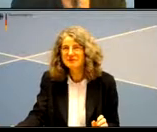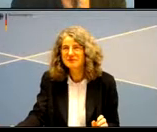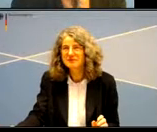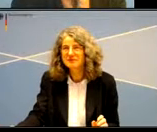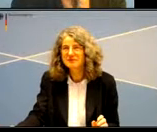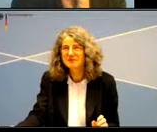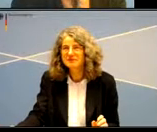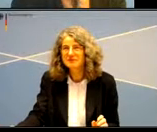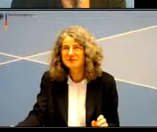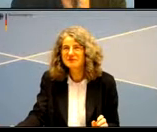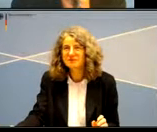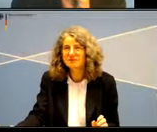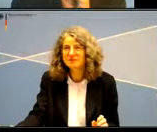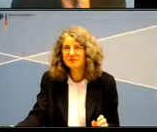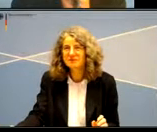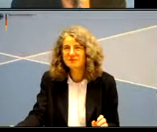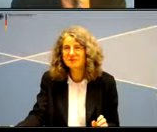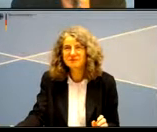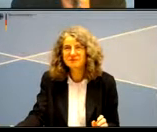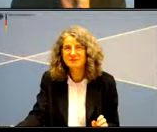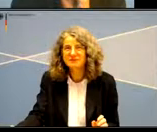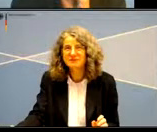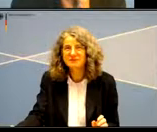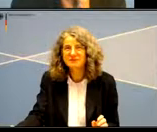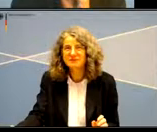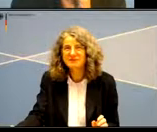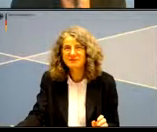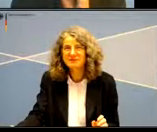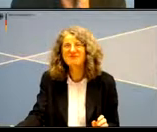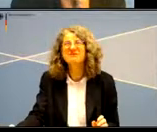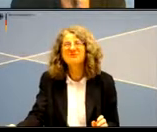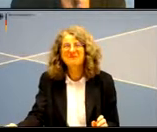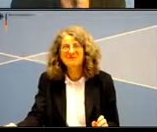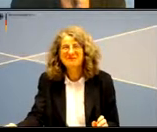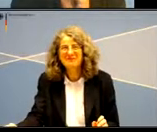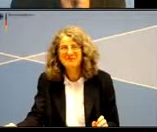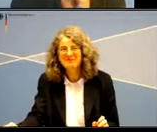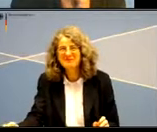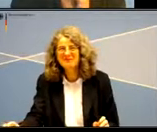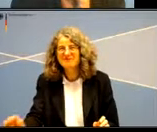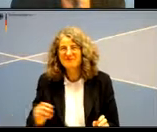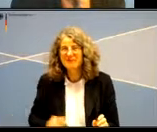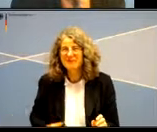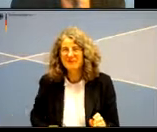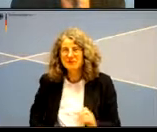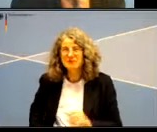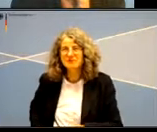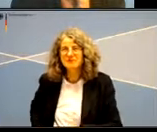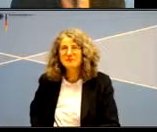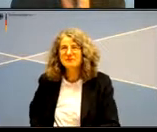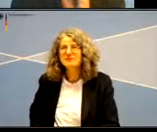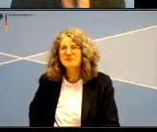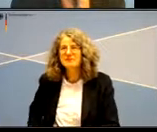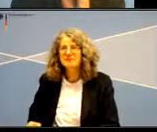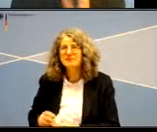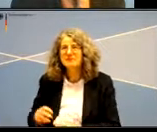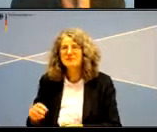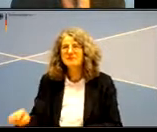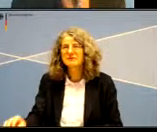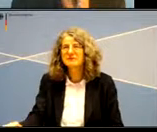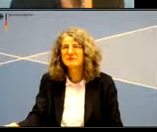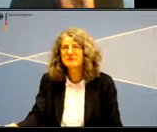might be due to the fact that there are more women in energy. Anyway, let's zoom in now into the principle of